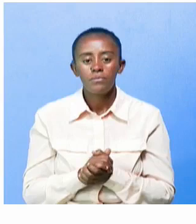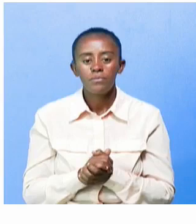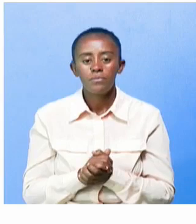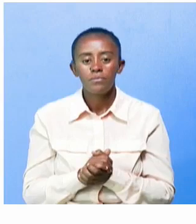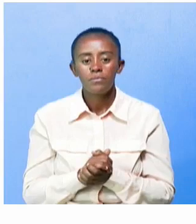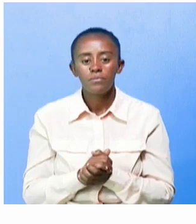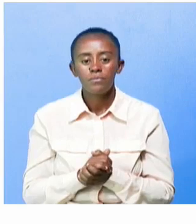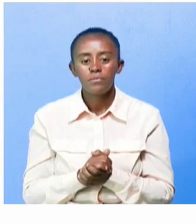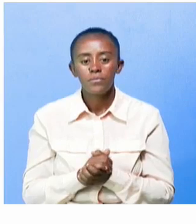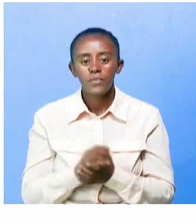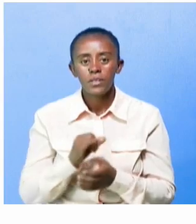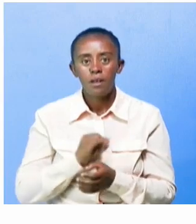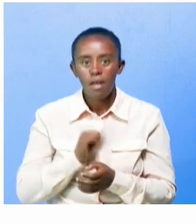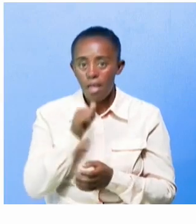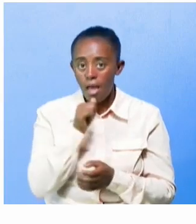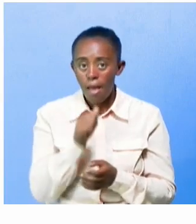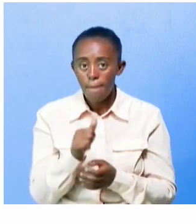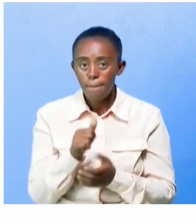I am